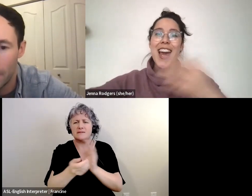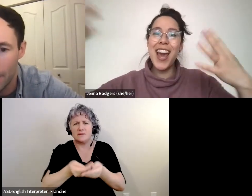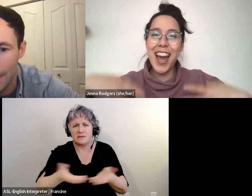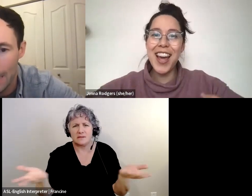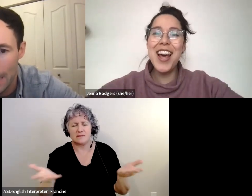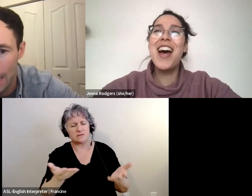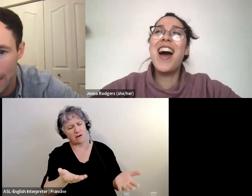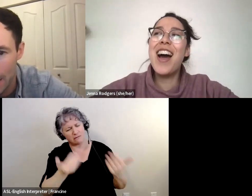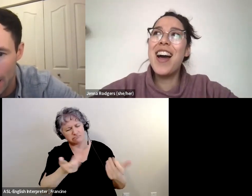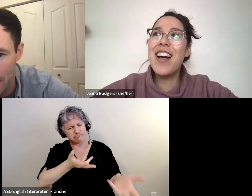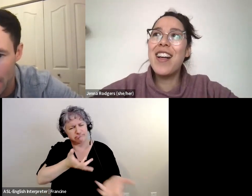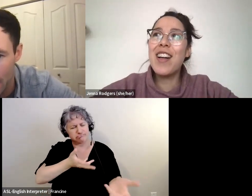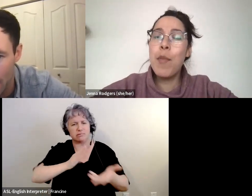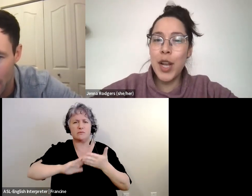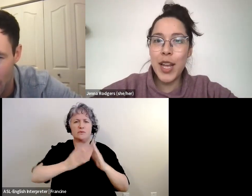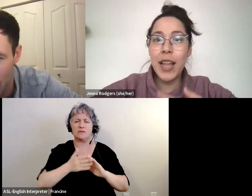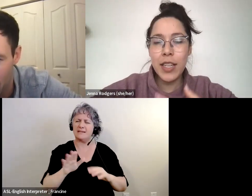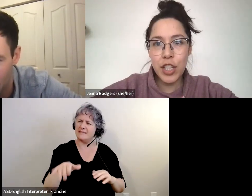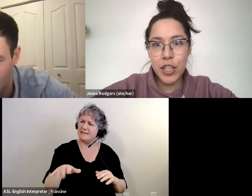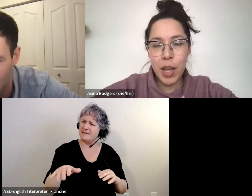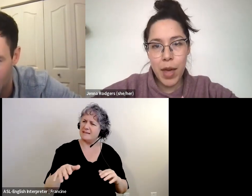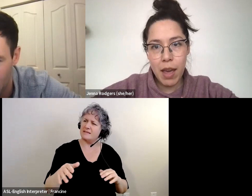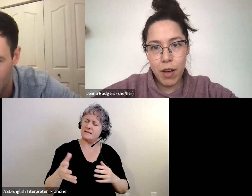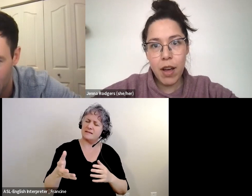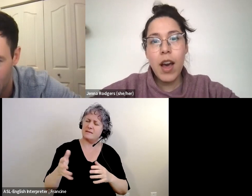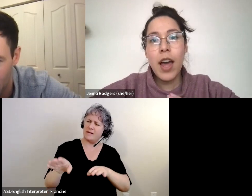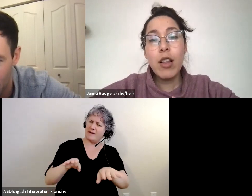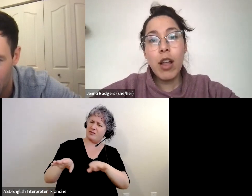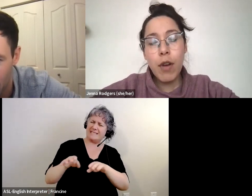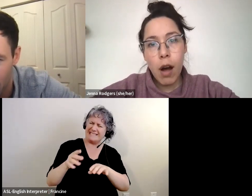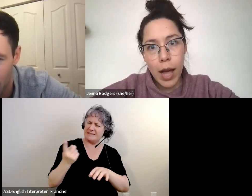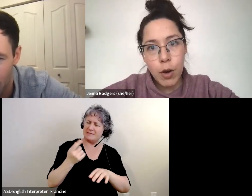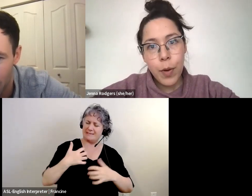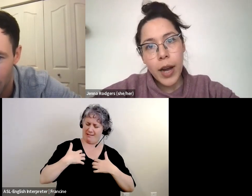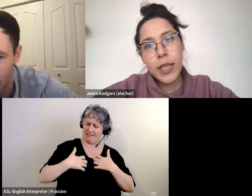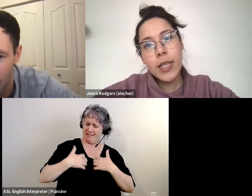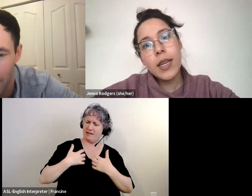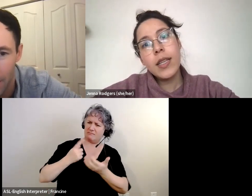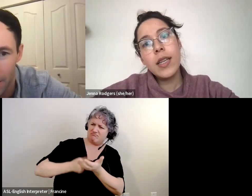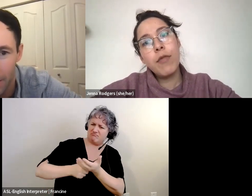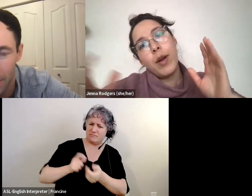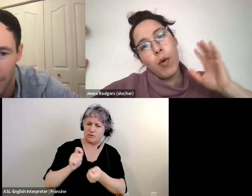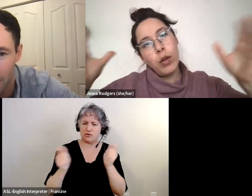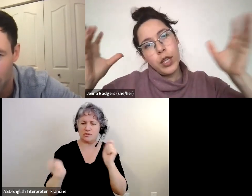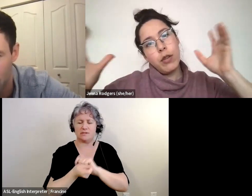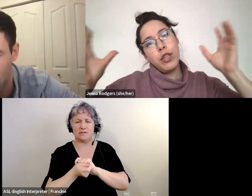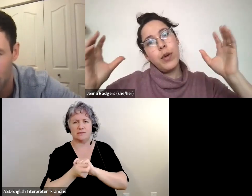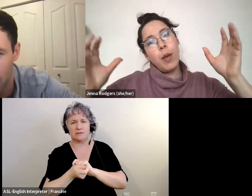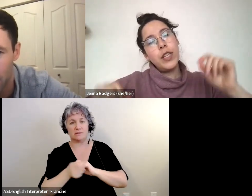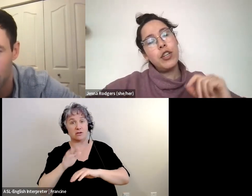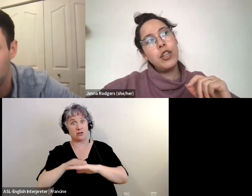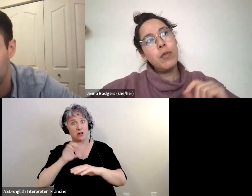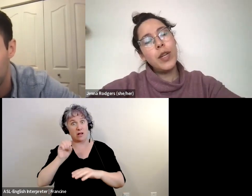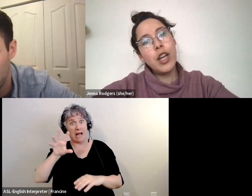and say, hey, come on in and let's change that behavior. I think a lot of call out practices, if we're holding those